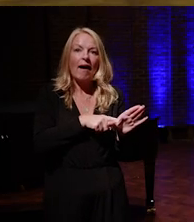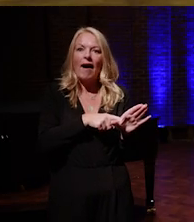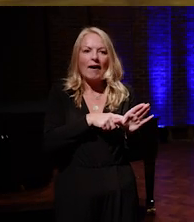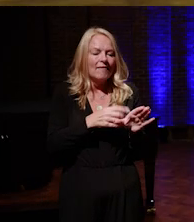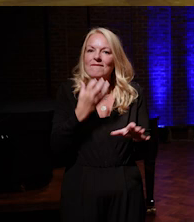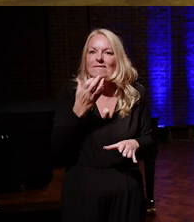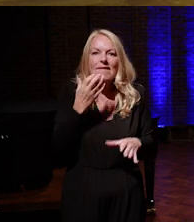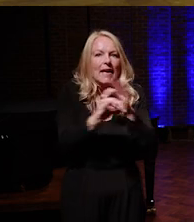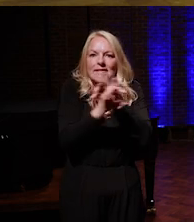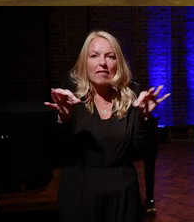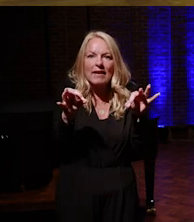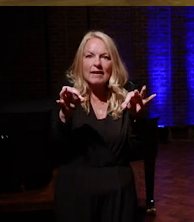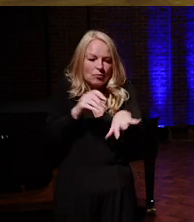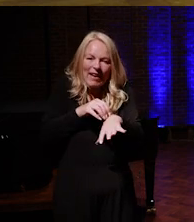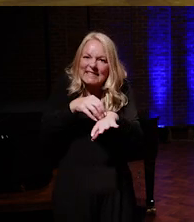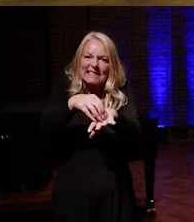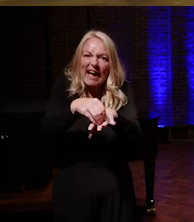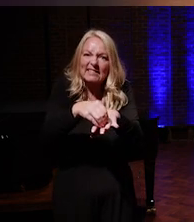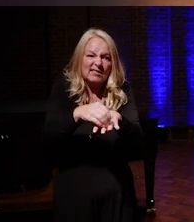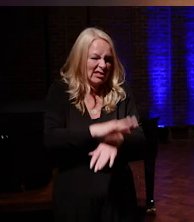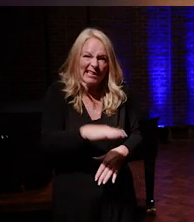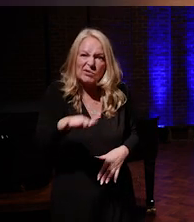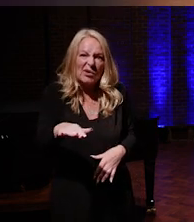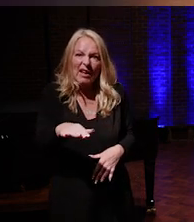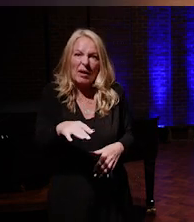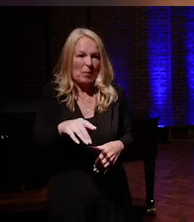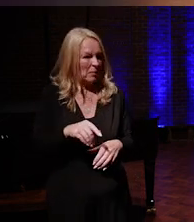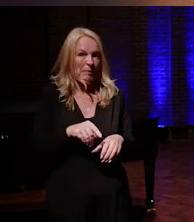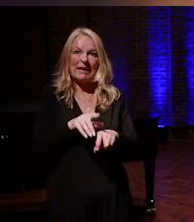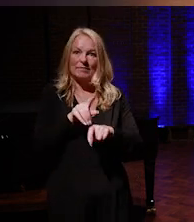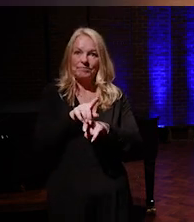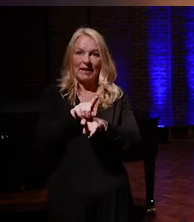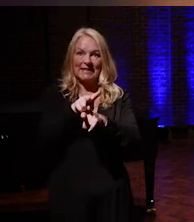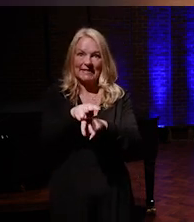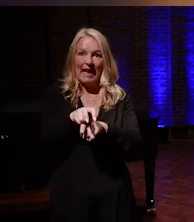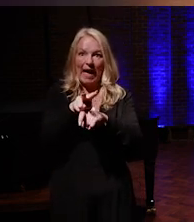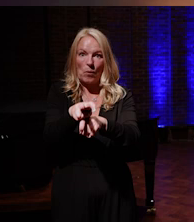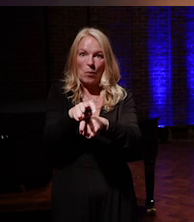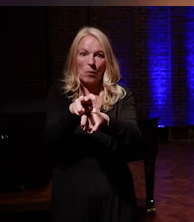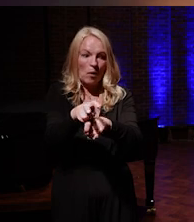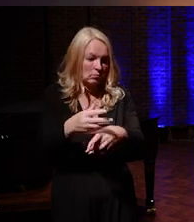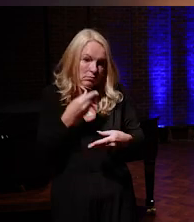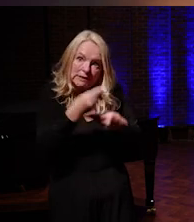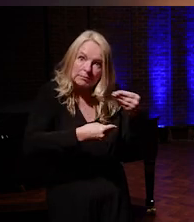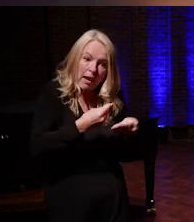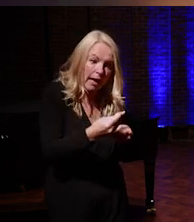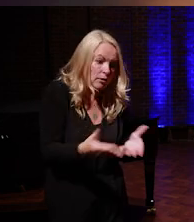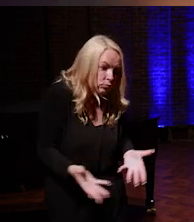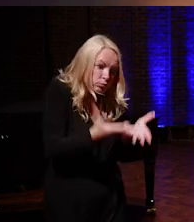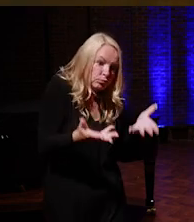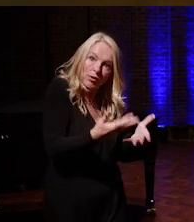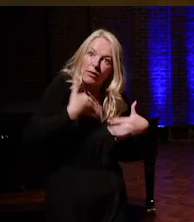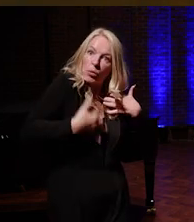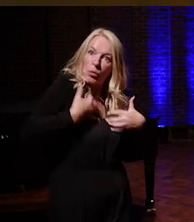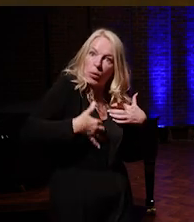fear of insects. You can put a snail in their hand. If you give them some reassuring guidance and you project enthusiasm,